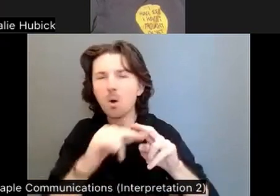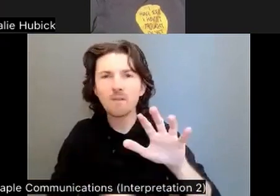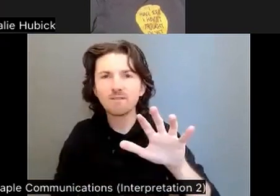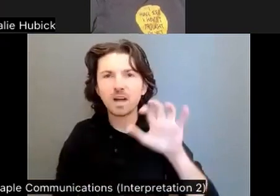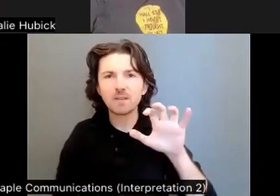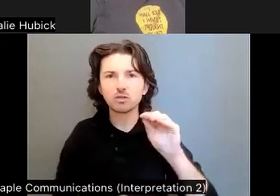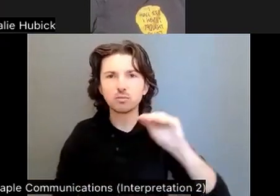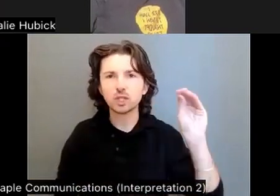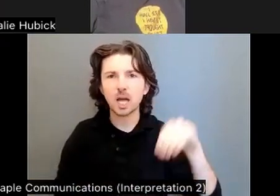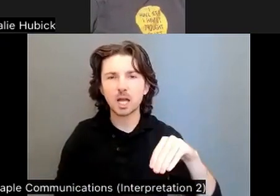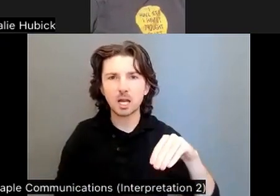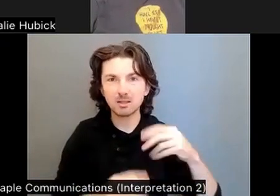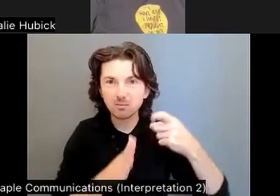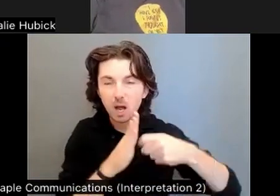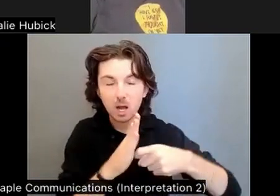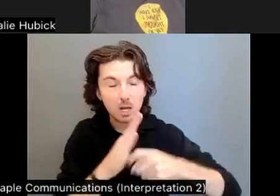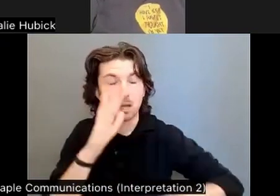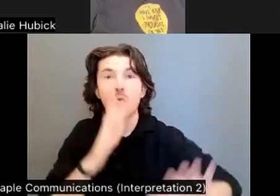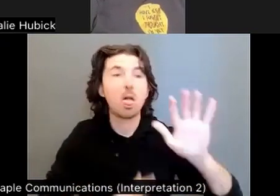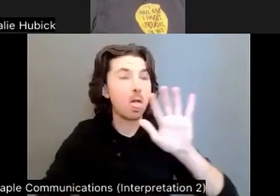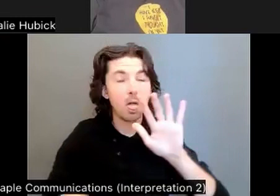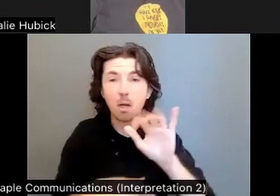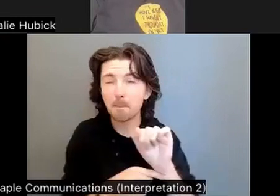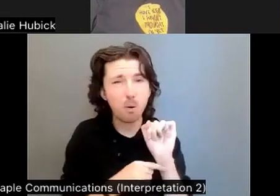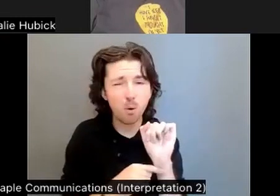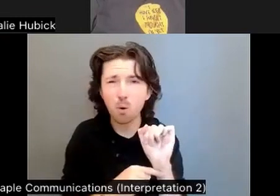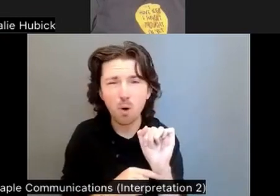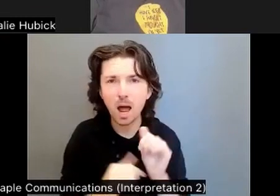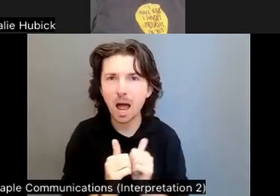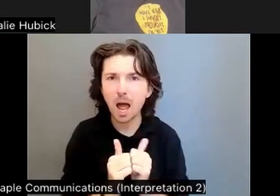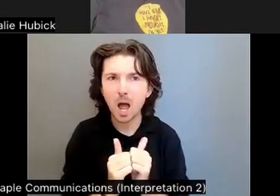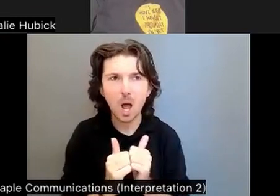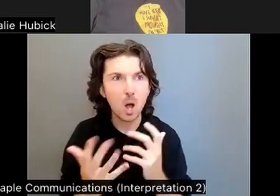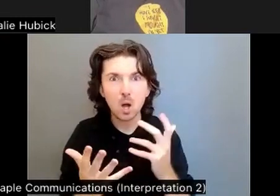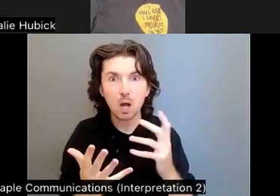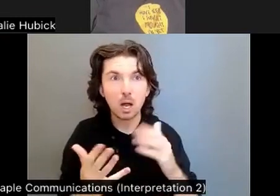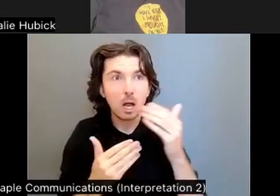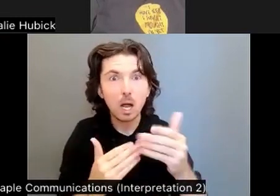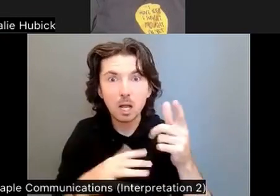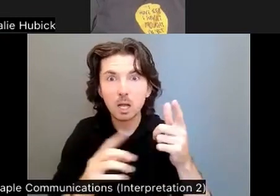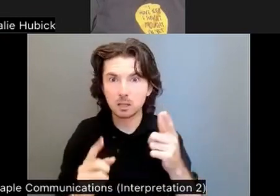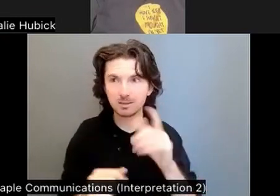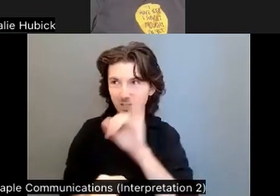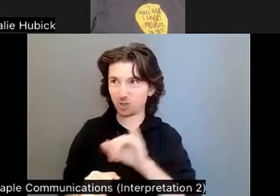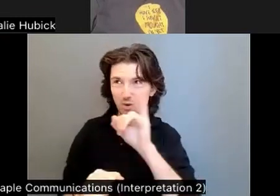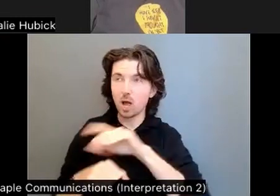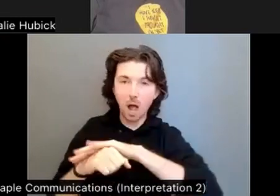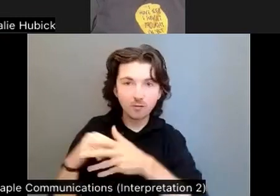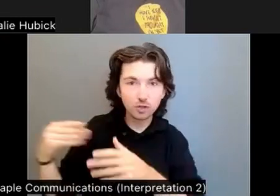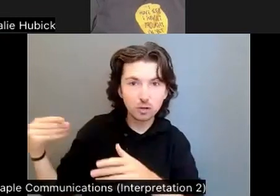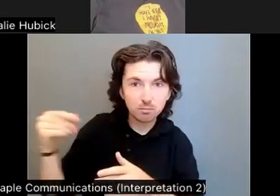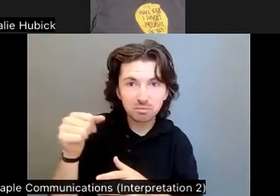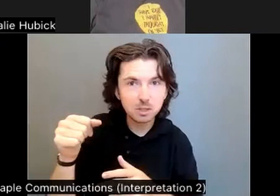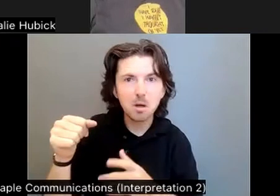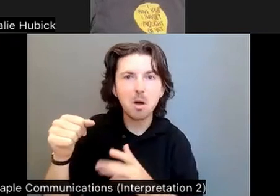alternative, and was then removed from coverage, which became a death sentence for all of us who need this, and for anyone who